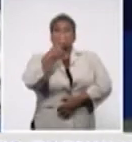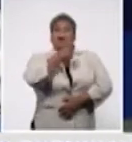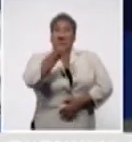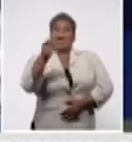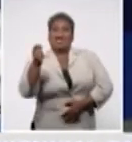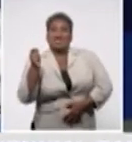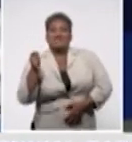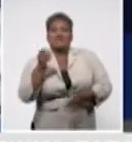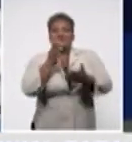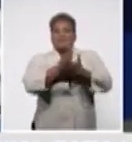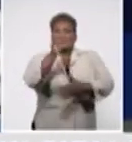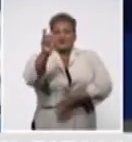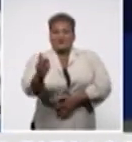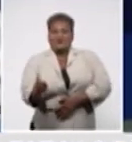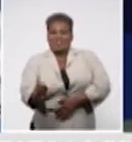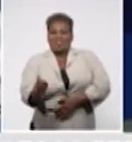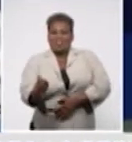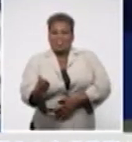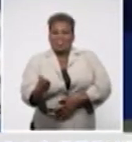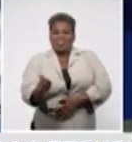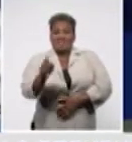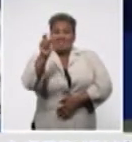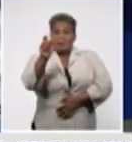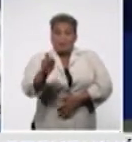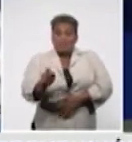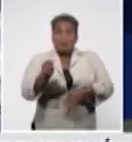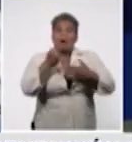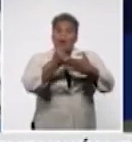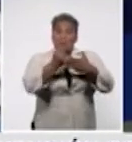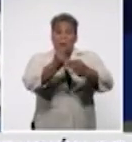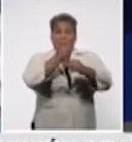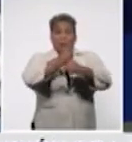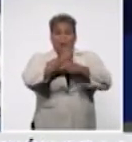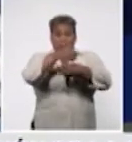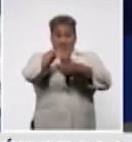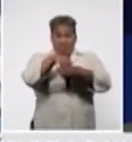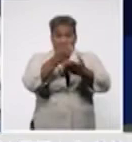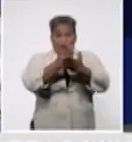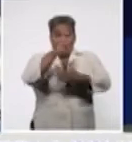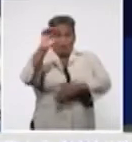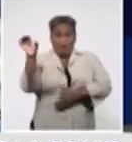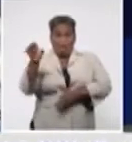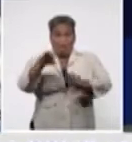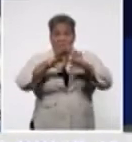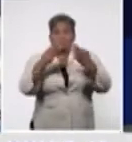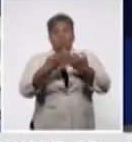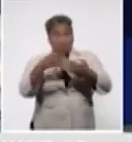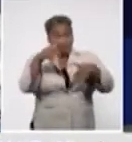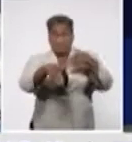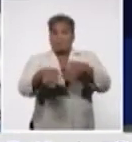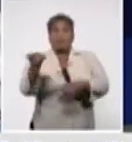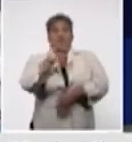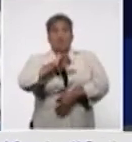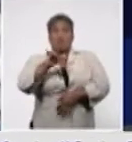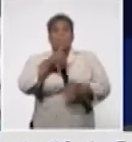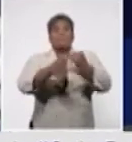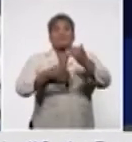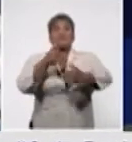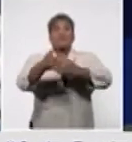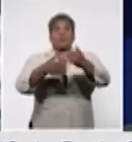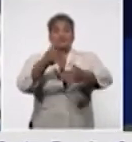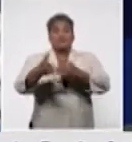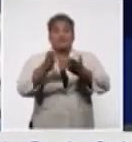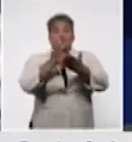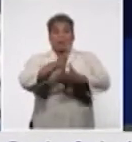comprises the whole society as such. We wanted to highlight the important role played by our professors, students, and